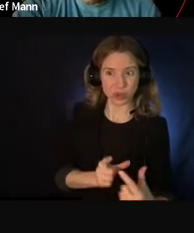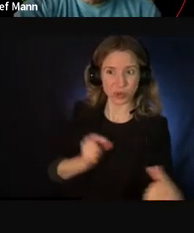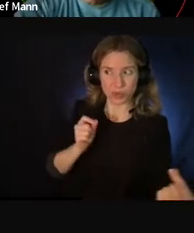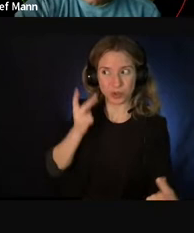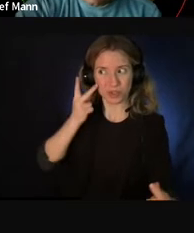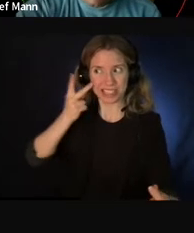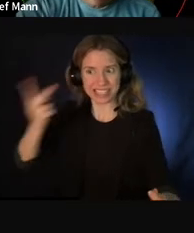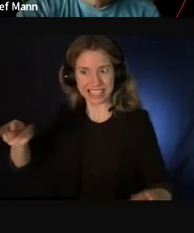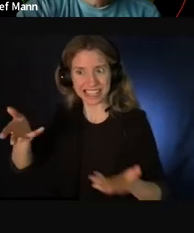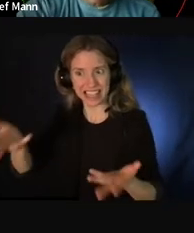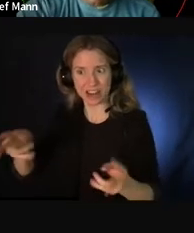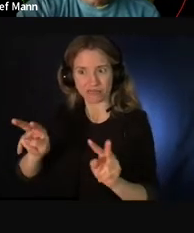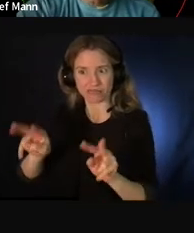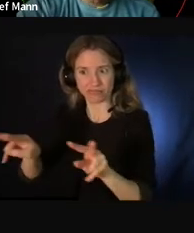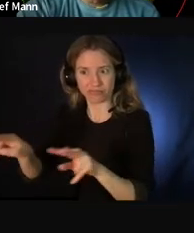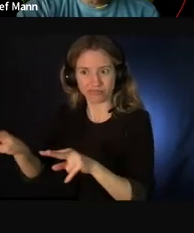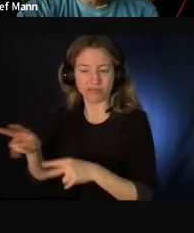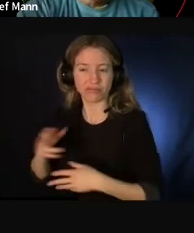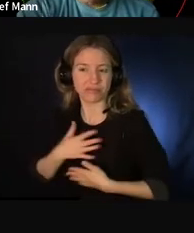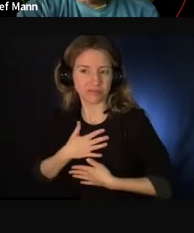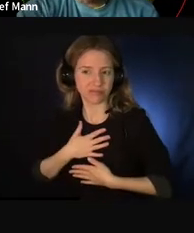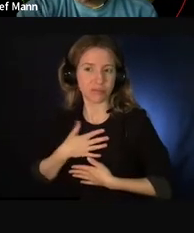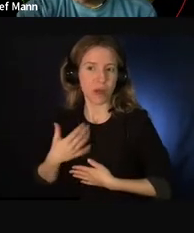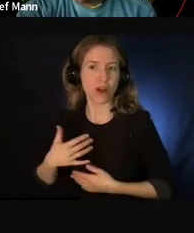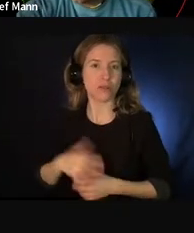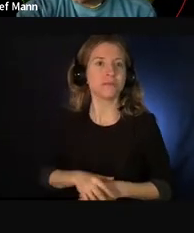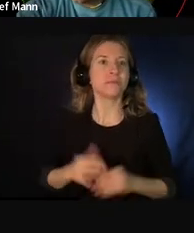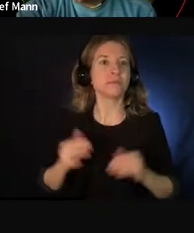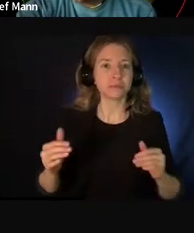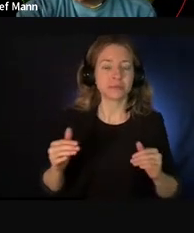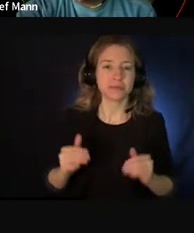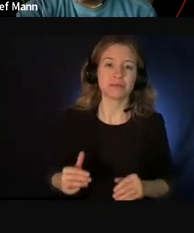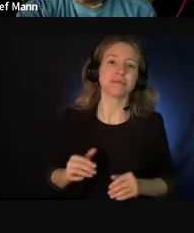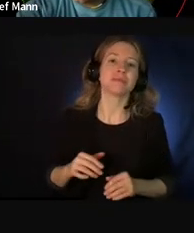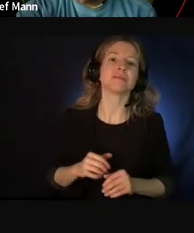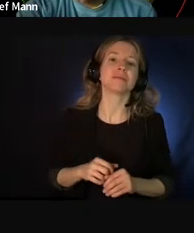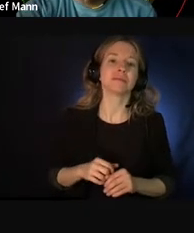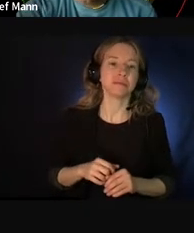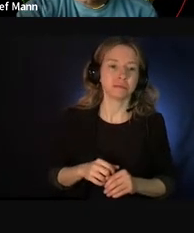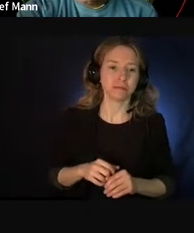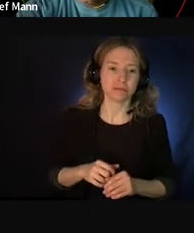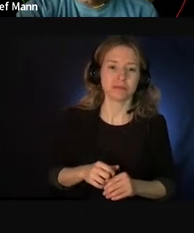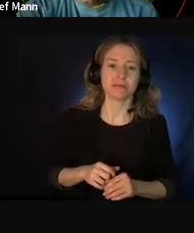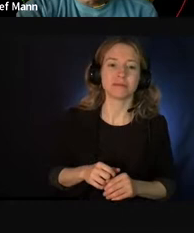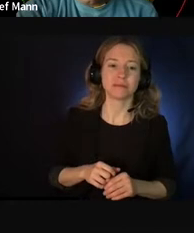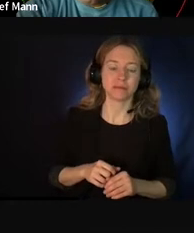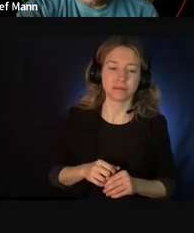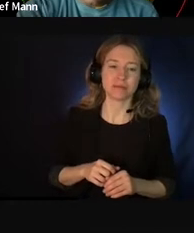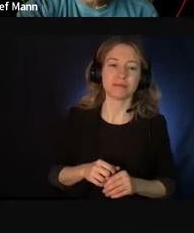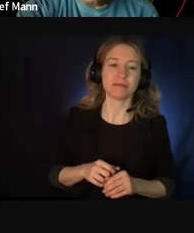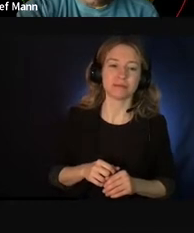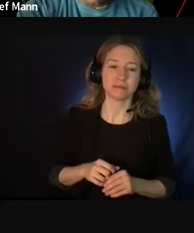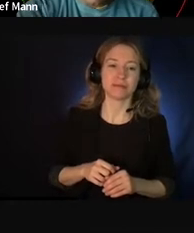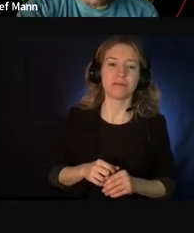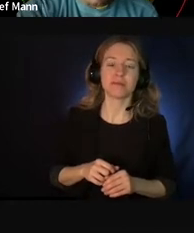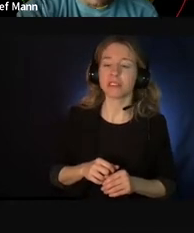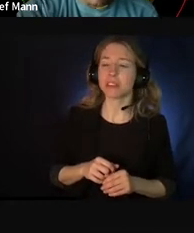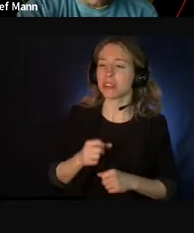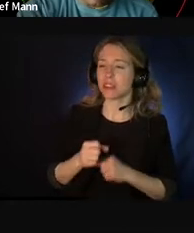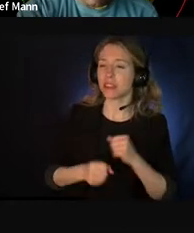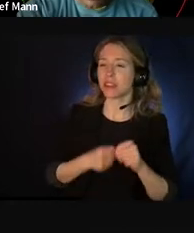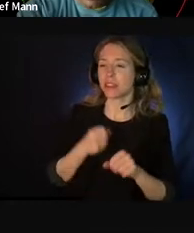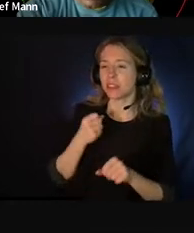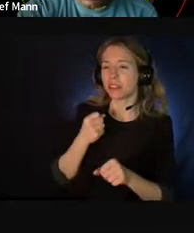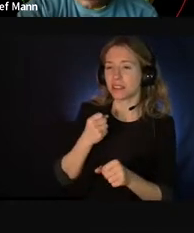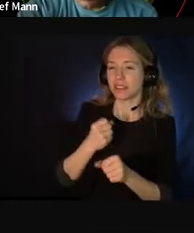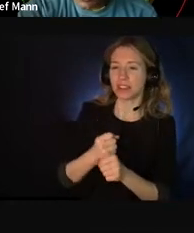So at the turn of the century, eugenics became very big. And one of the things that they